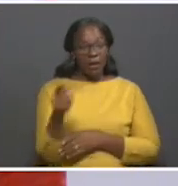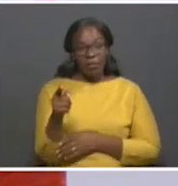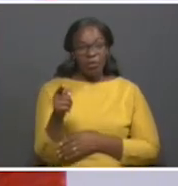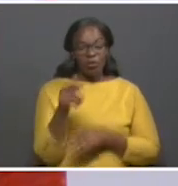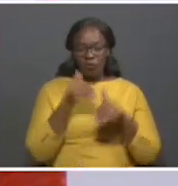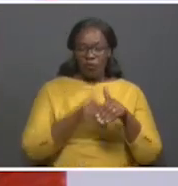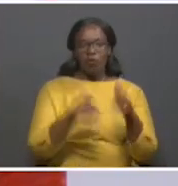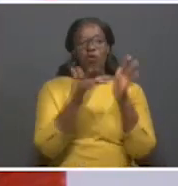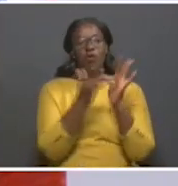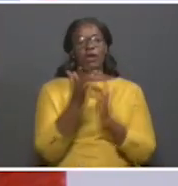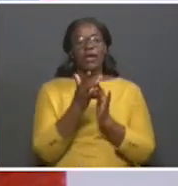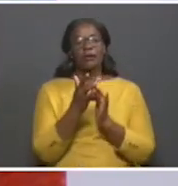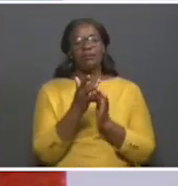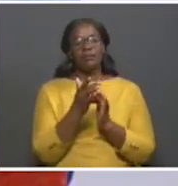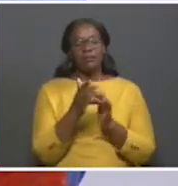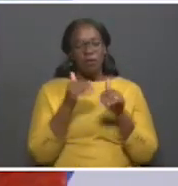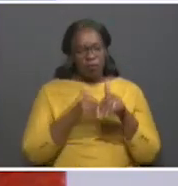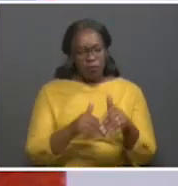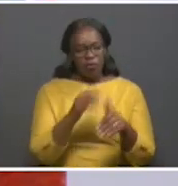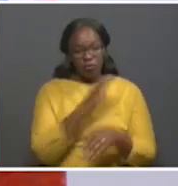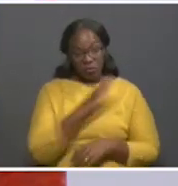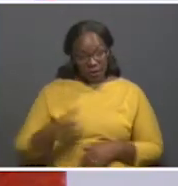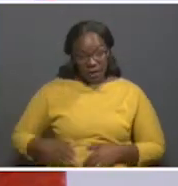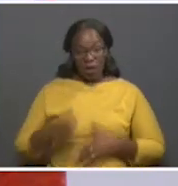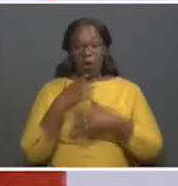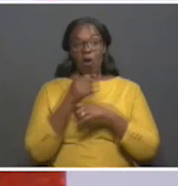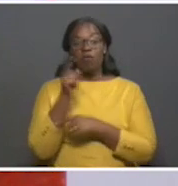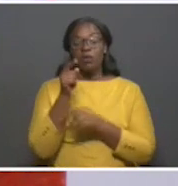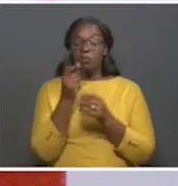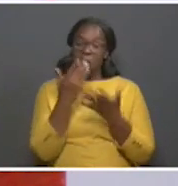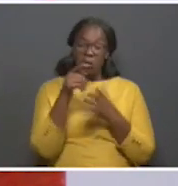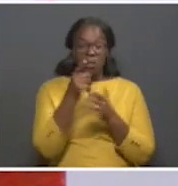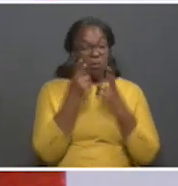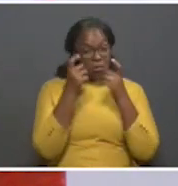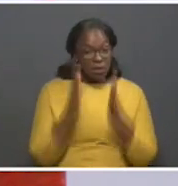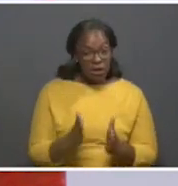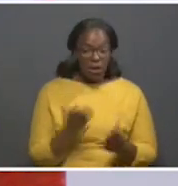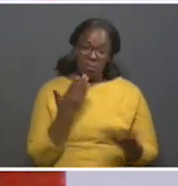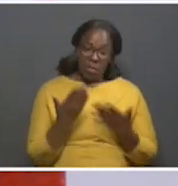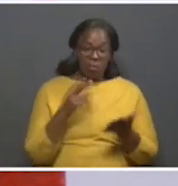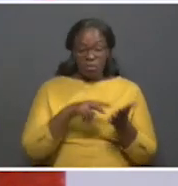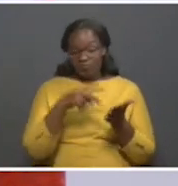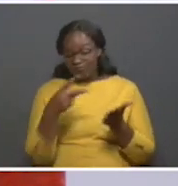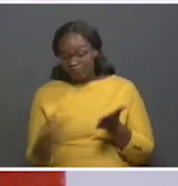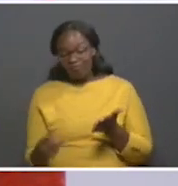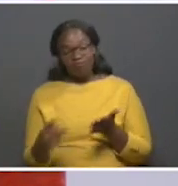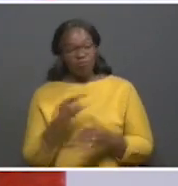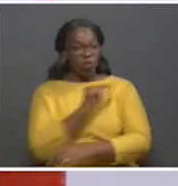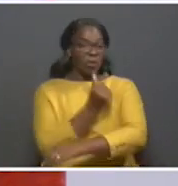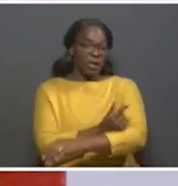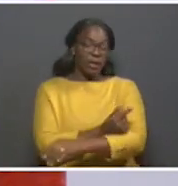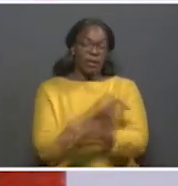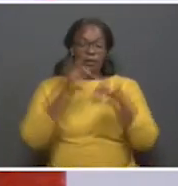Christ, trust in Him. Even if you are a sinner, whether you have fallen from the grace of God,